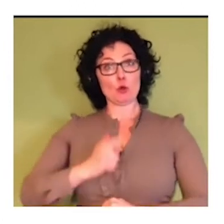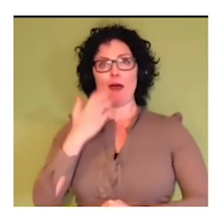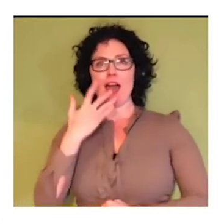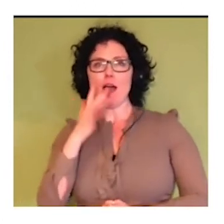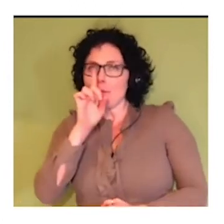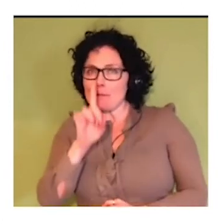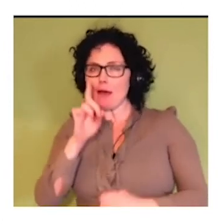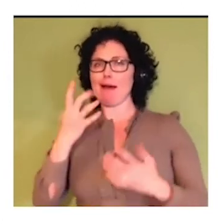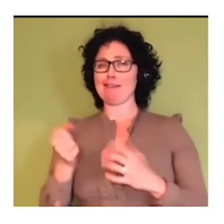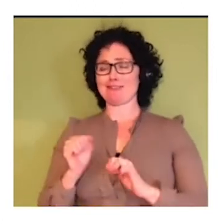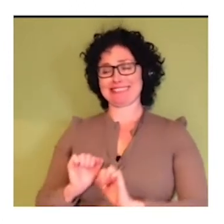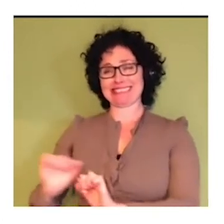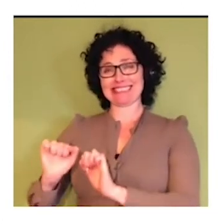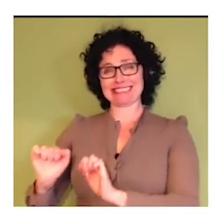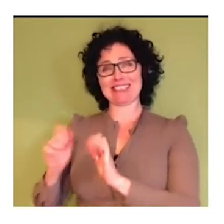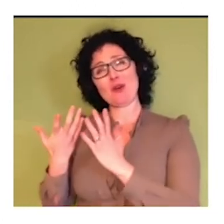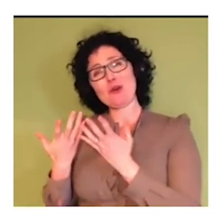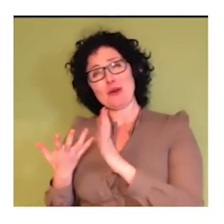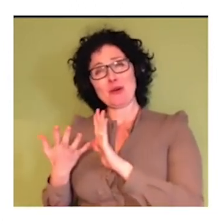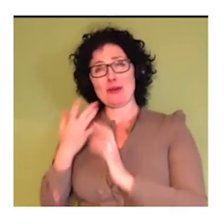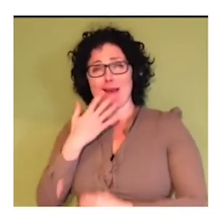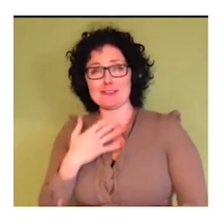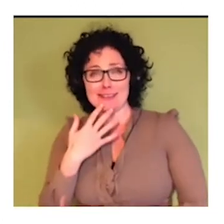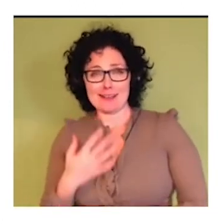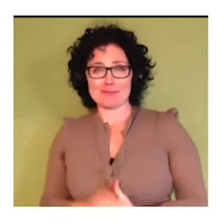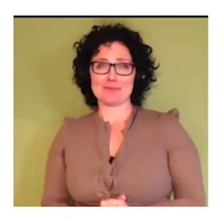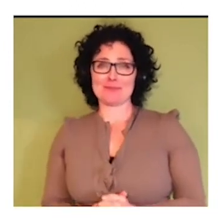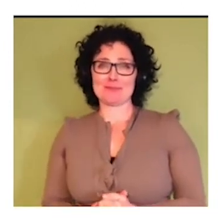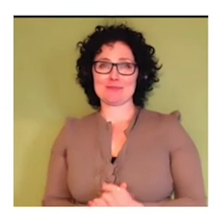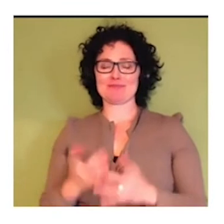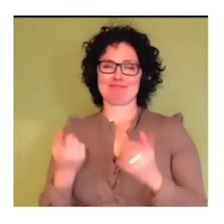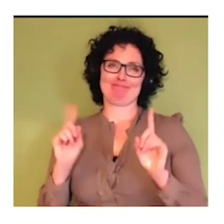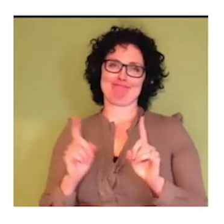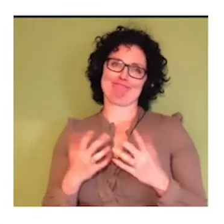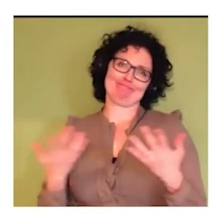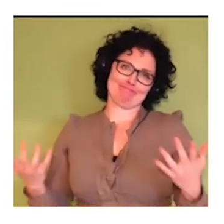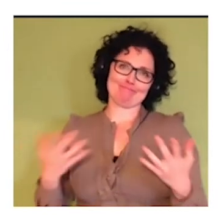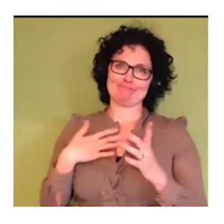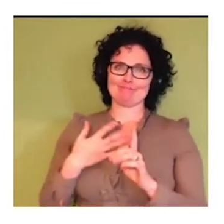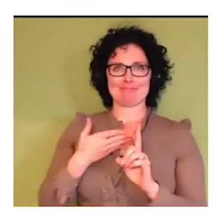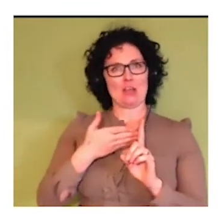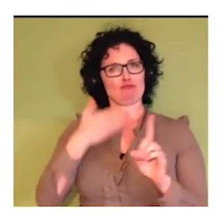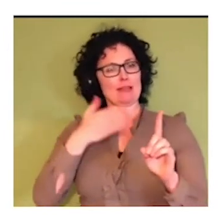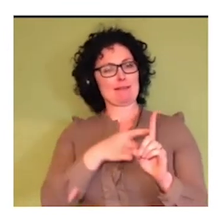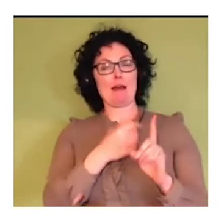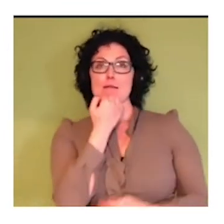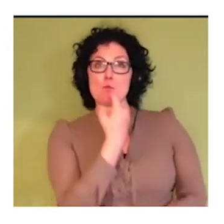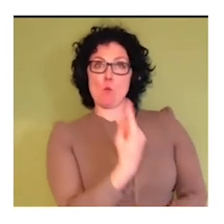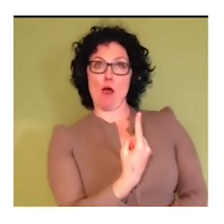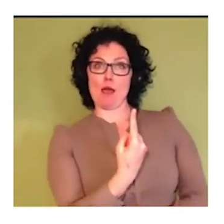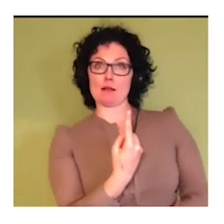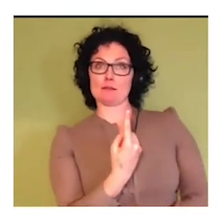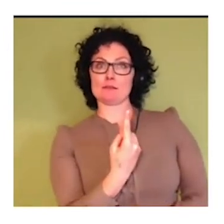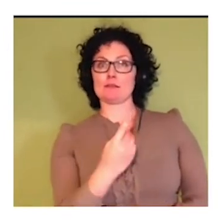its own errors. So the classic being recognizing the difference, for example, between a 1, a lowercase